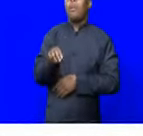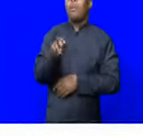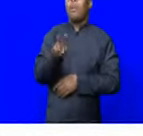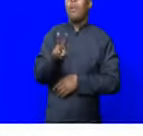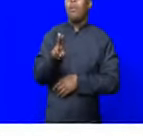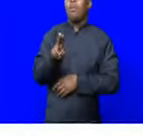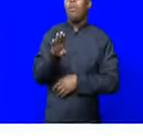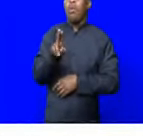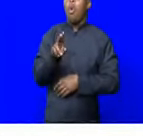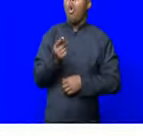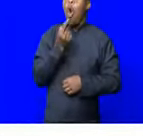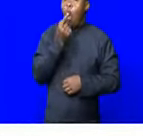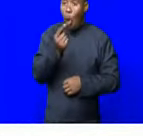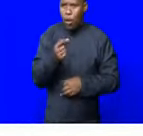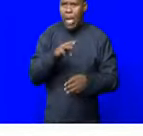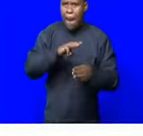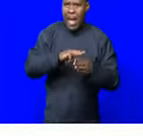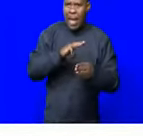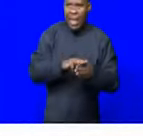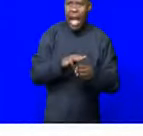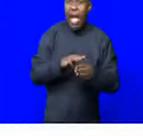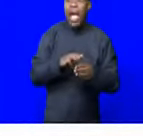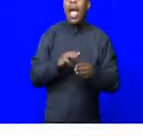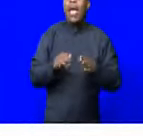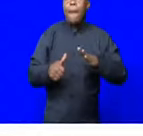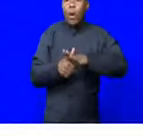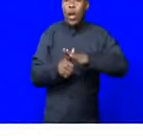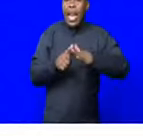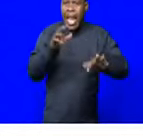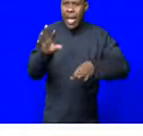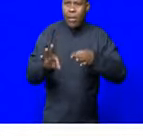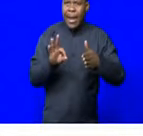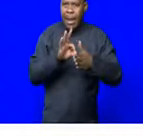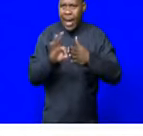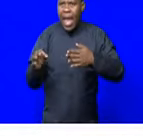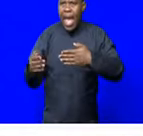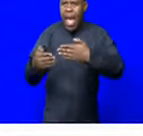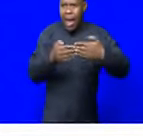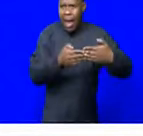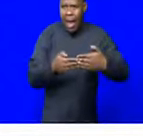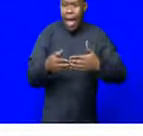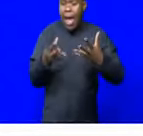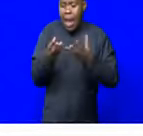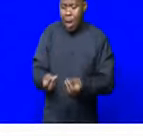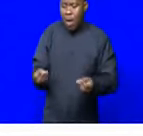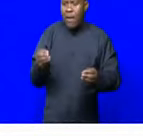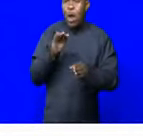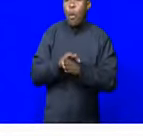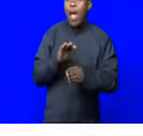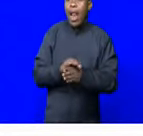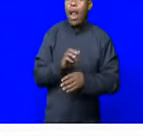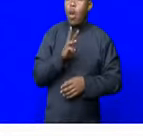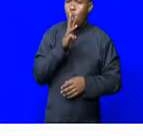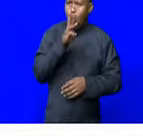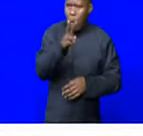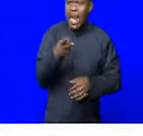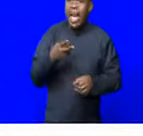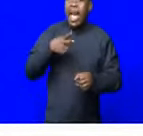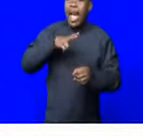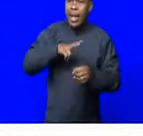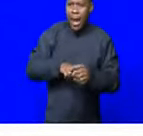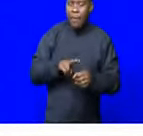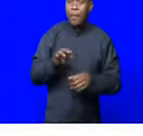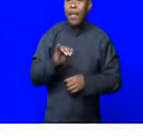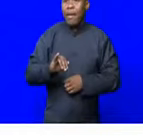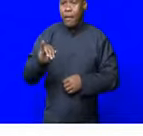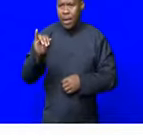need to be taught on therapy for their children. We are now taking therapy to the home because currently the clinical